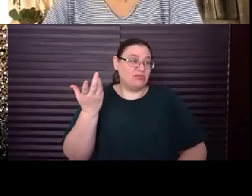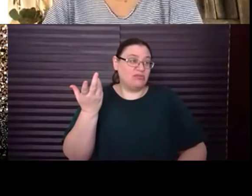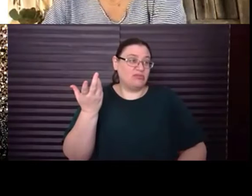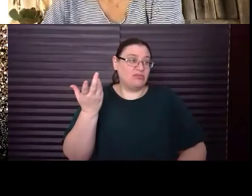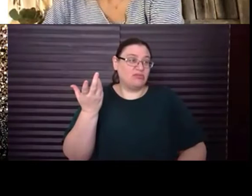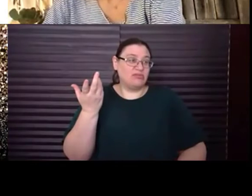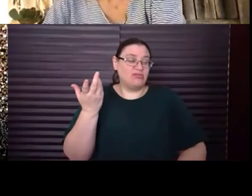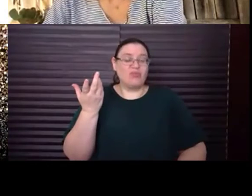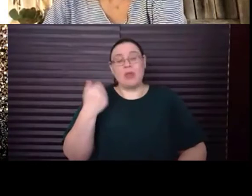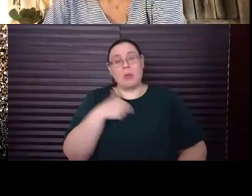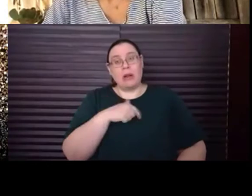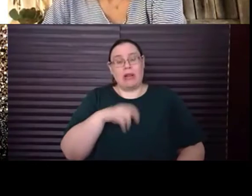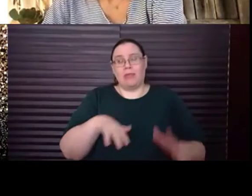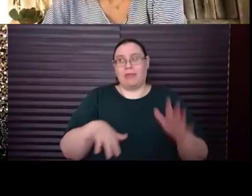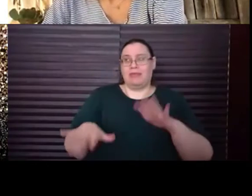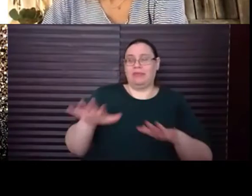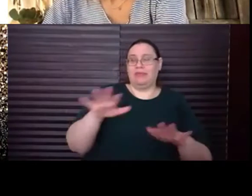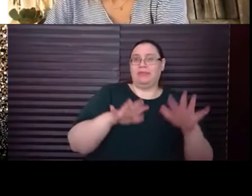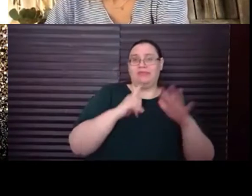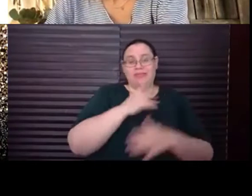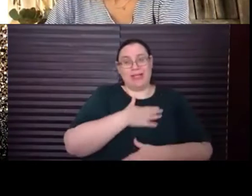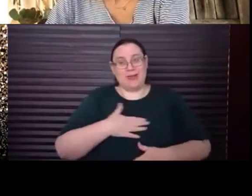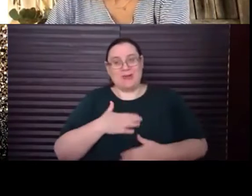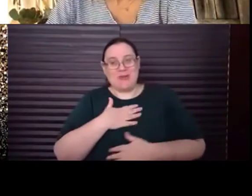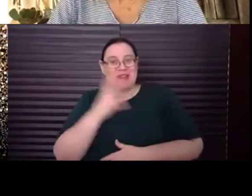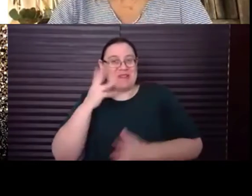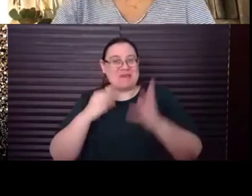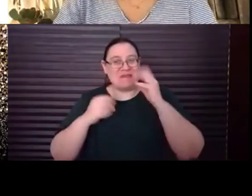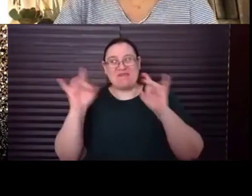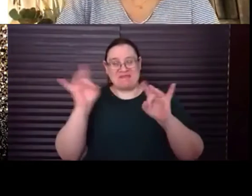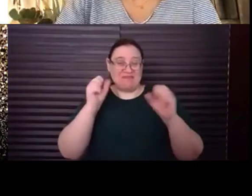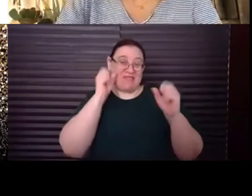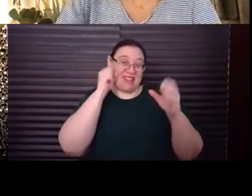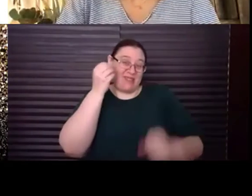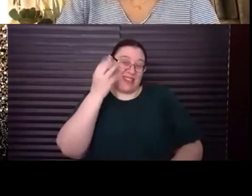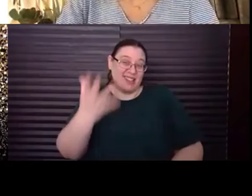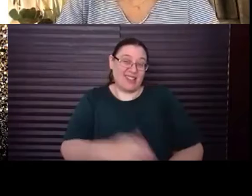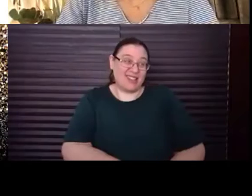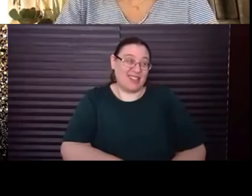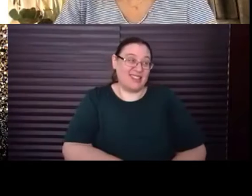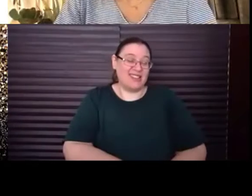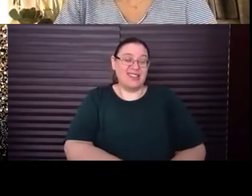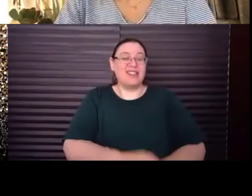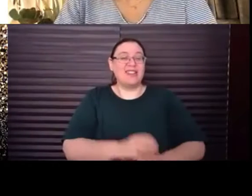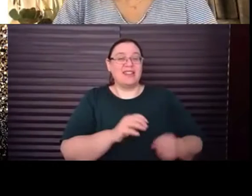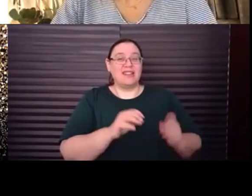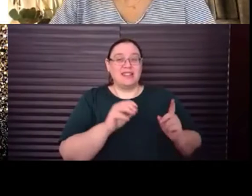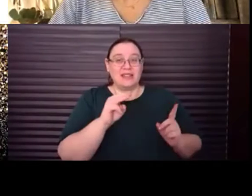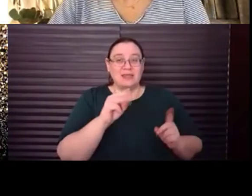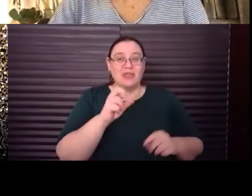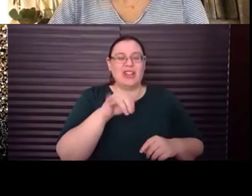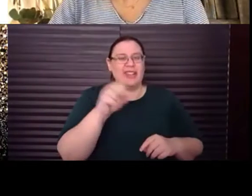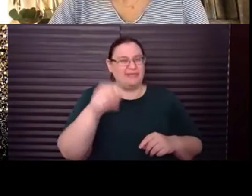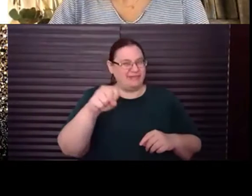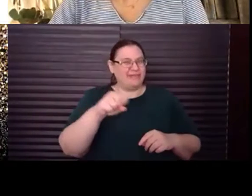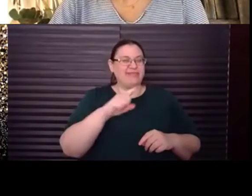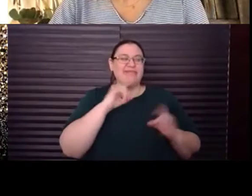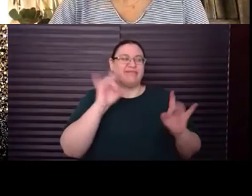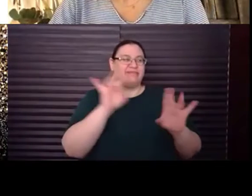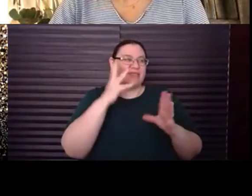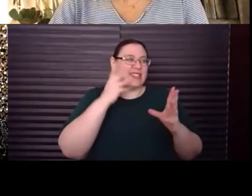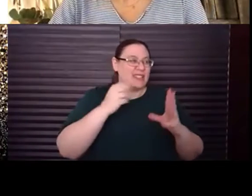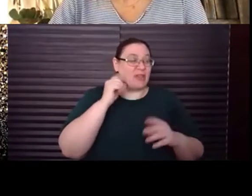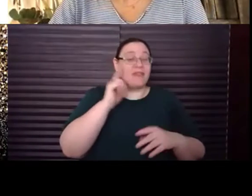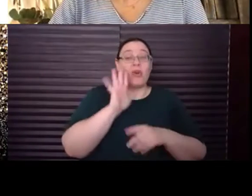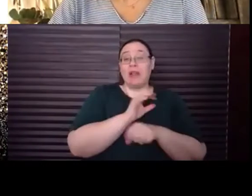kind of reeling and enjoying this whole experience. It's been really amazing. Yeah, the Sure. ride has been really great. As far as